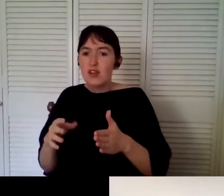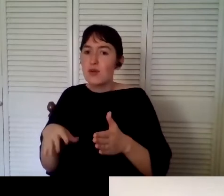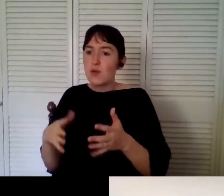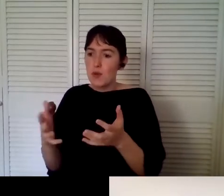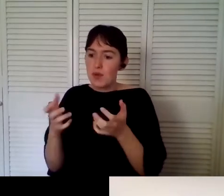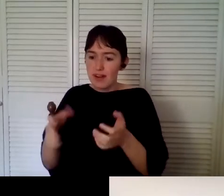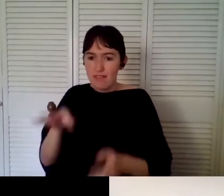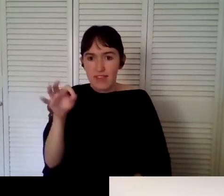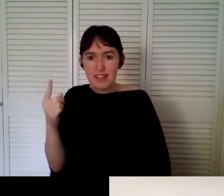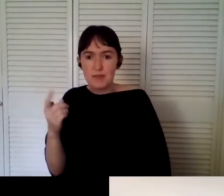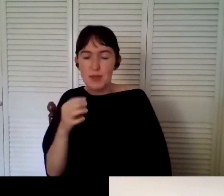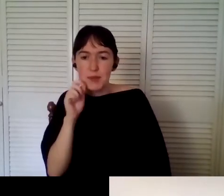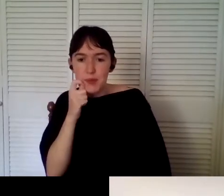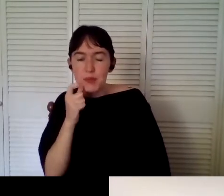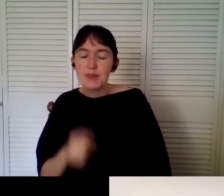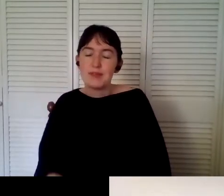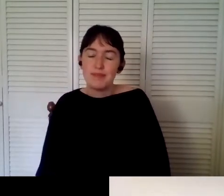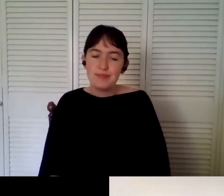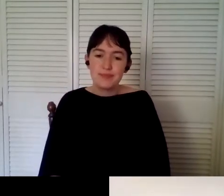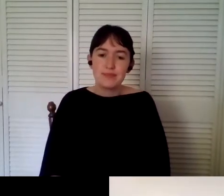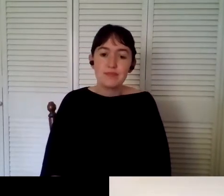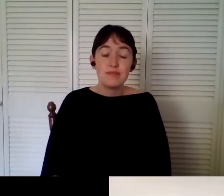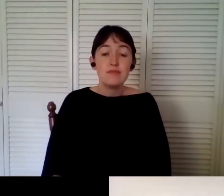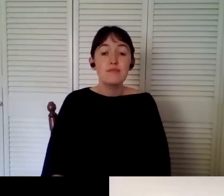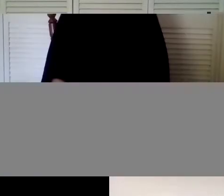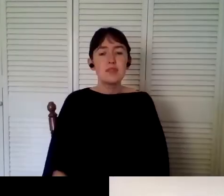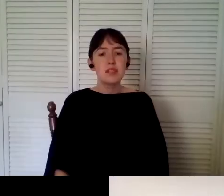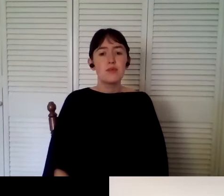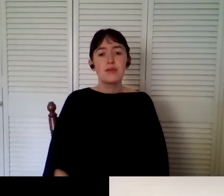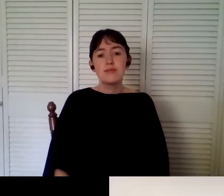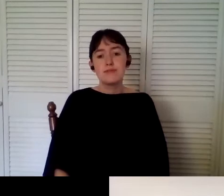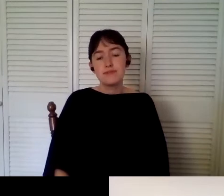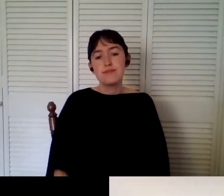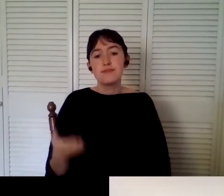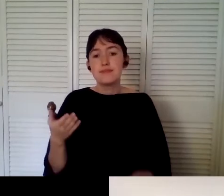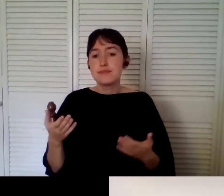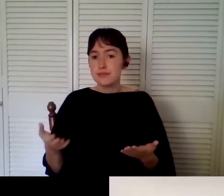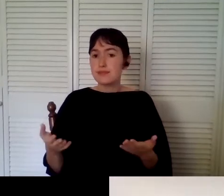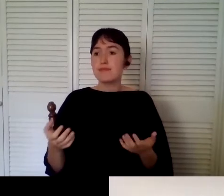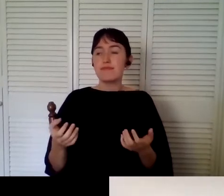that throughout antiquity, a lot of the types of tasks that